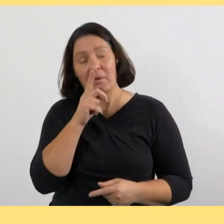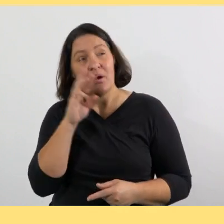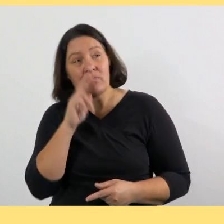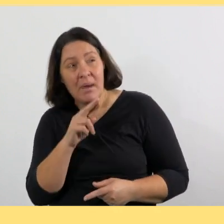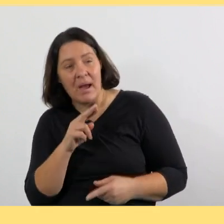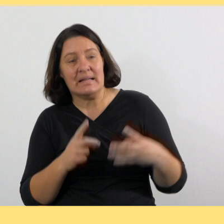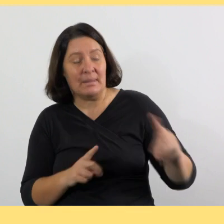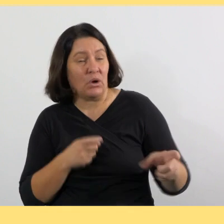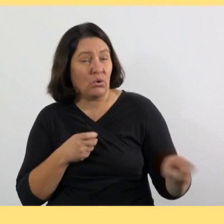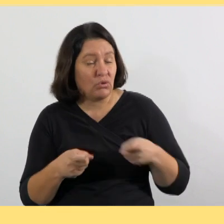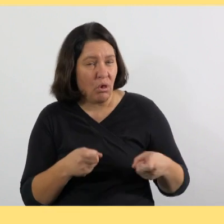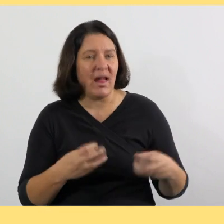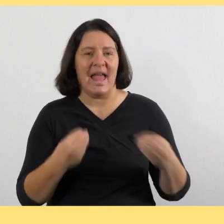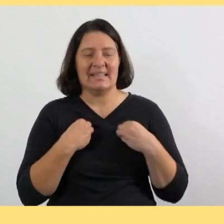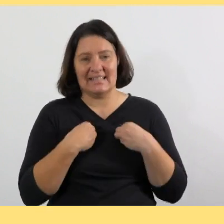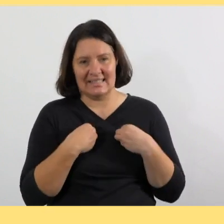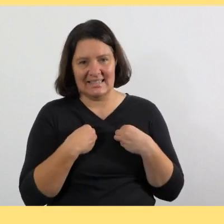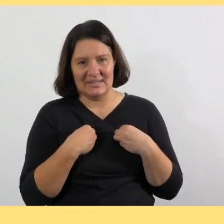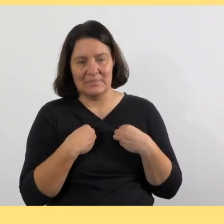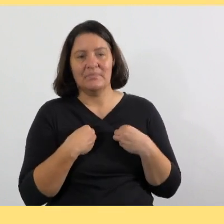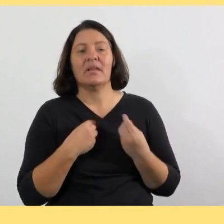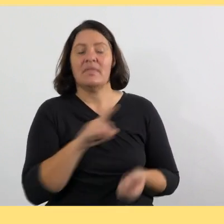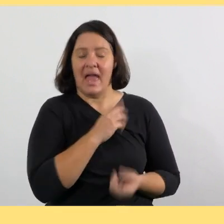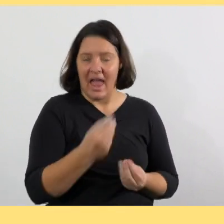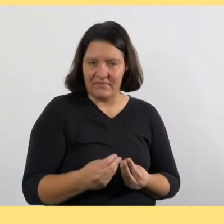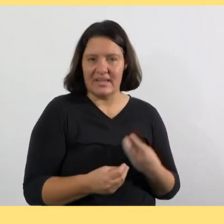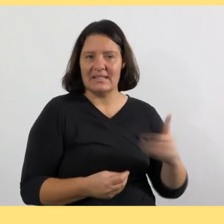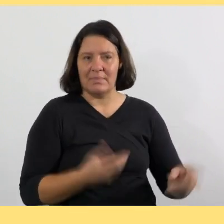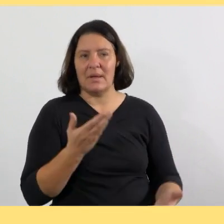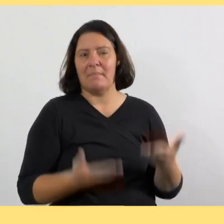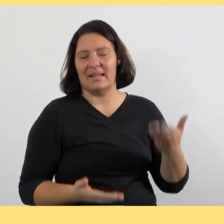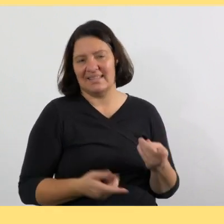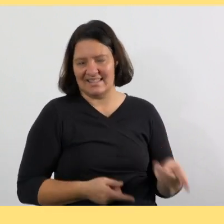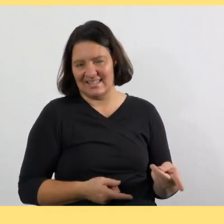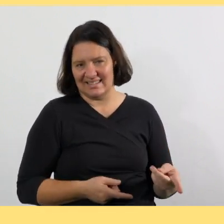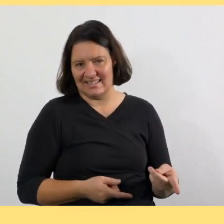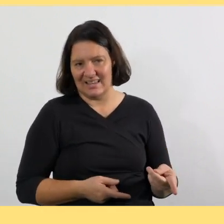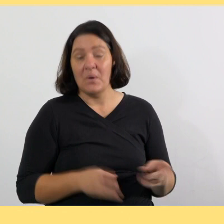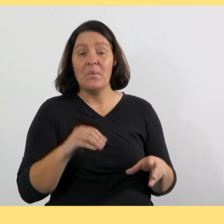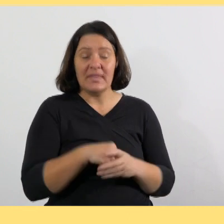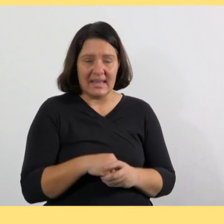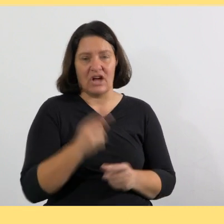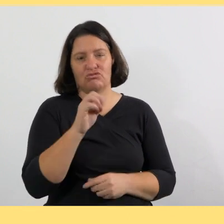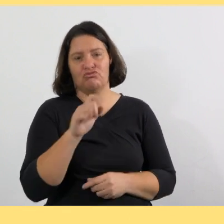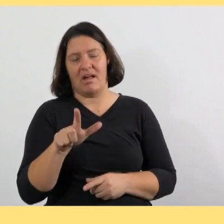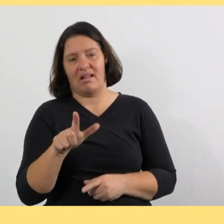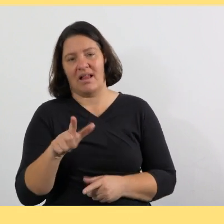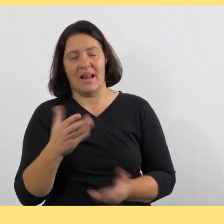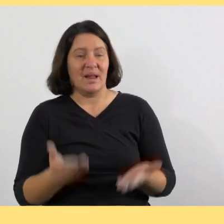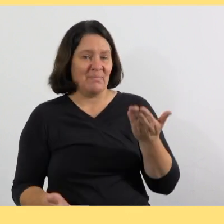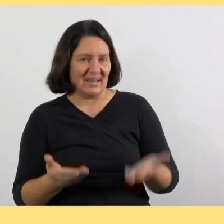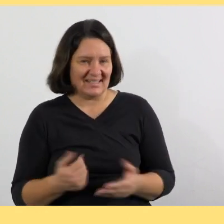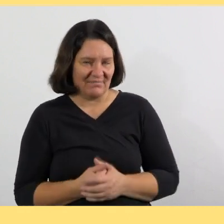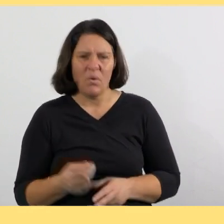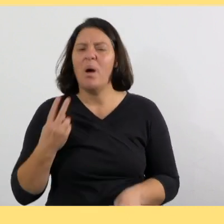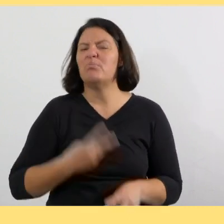Remember that debtors control is an asset. Therefore, it has a debit balance in the trial balance.